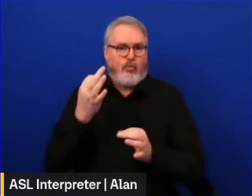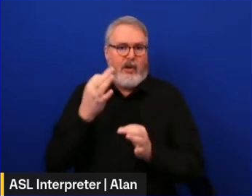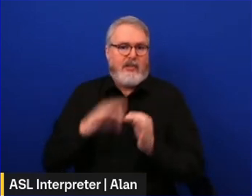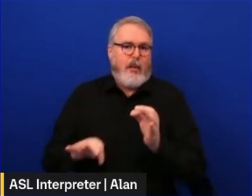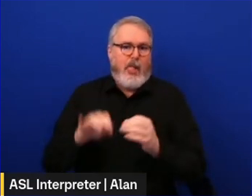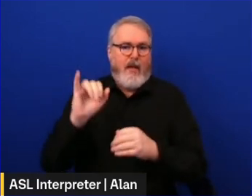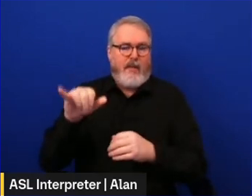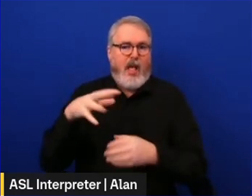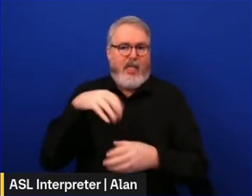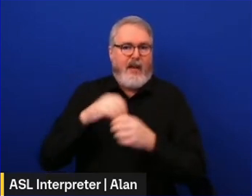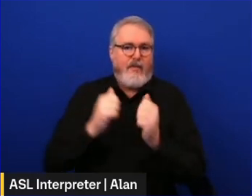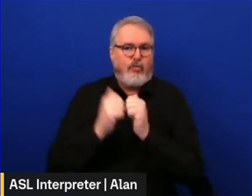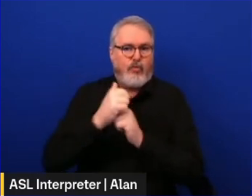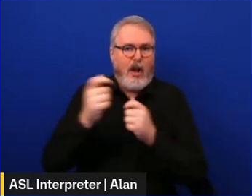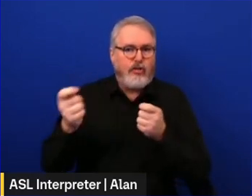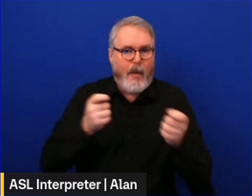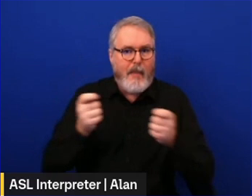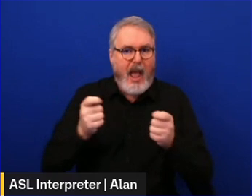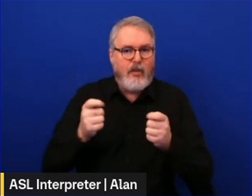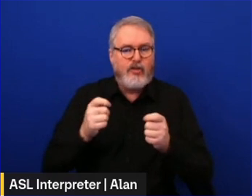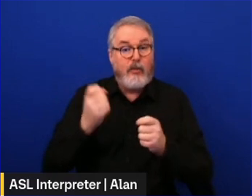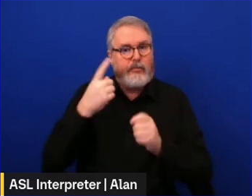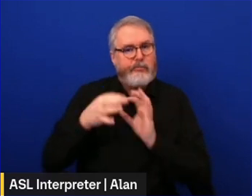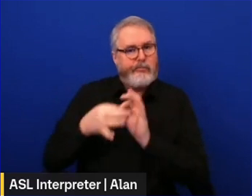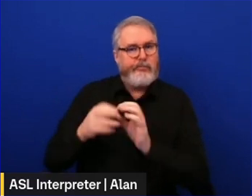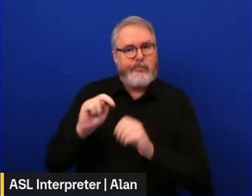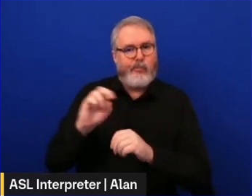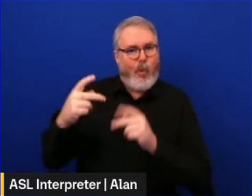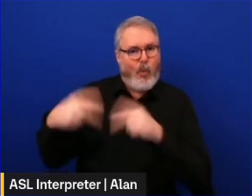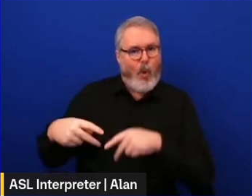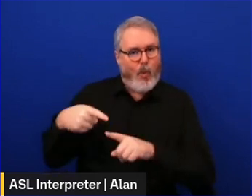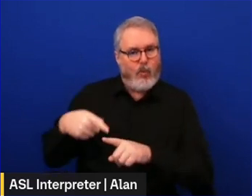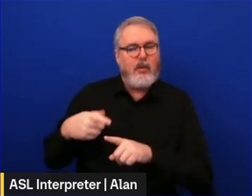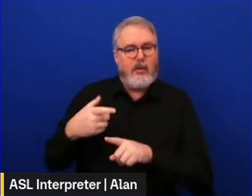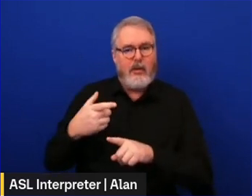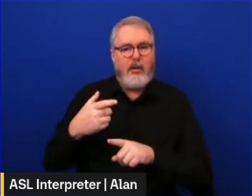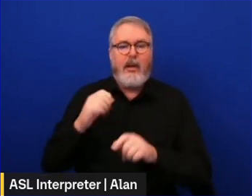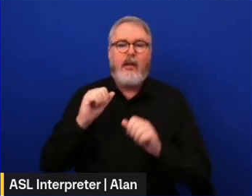platform free up engineers to focus on